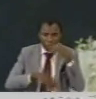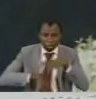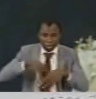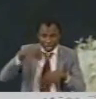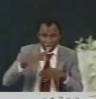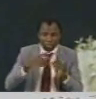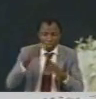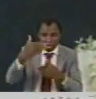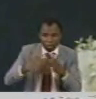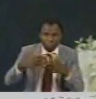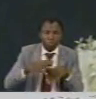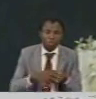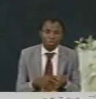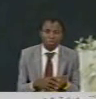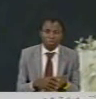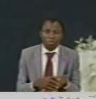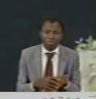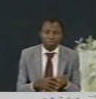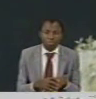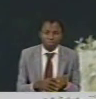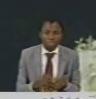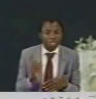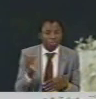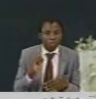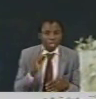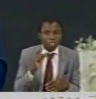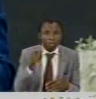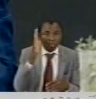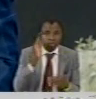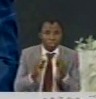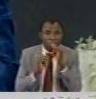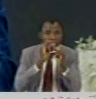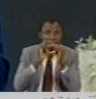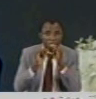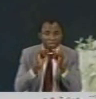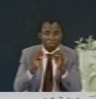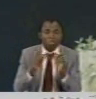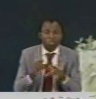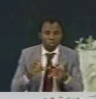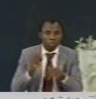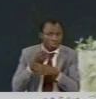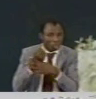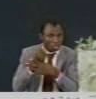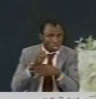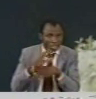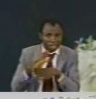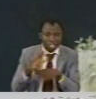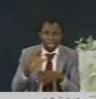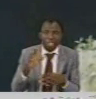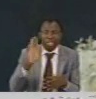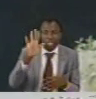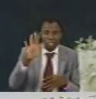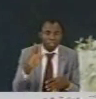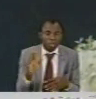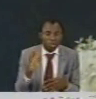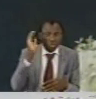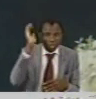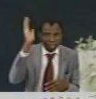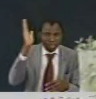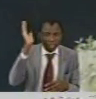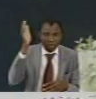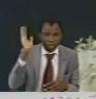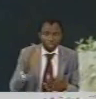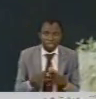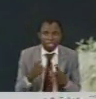here, where you'll be interviewed to give your testimony. Start coming out.